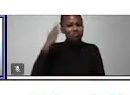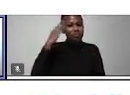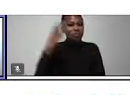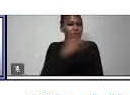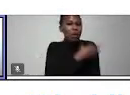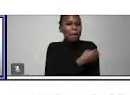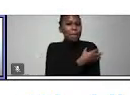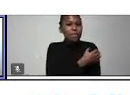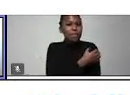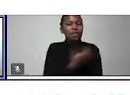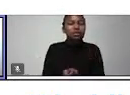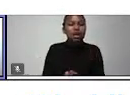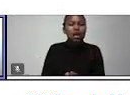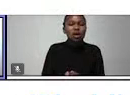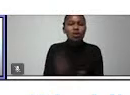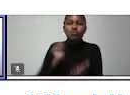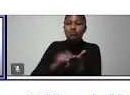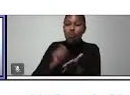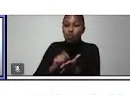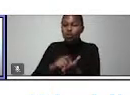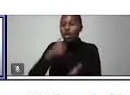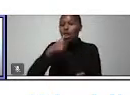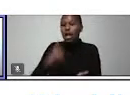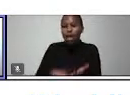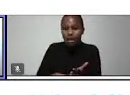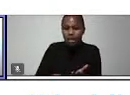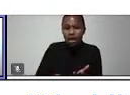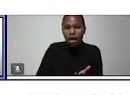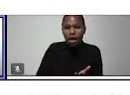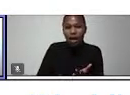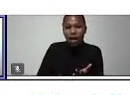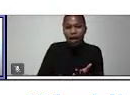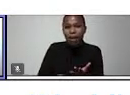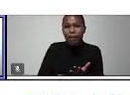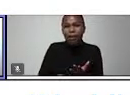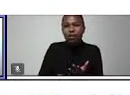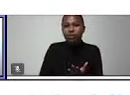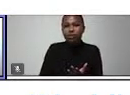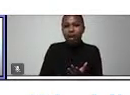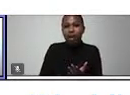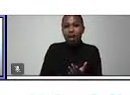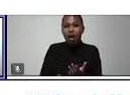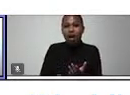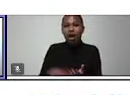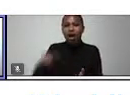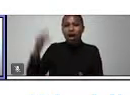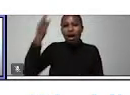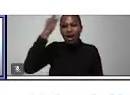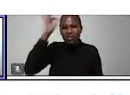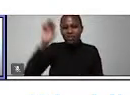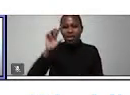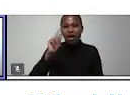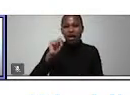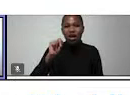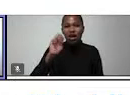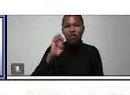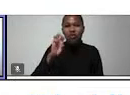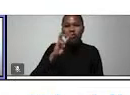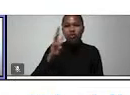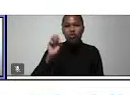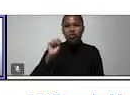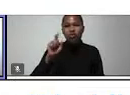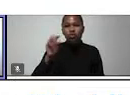wrote a letter to Governor Newsom, you know, of California. And there's been actually